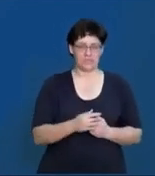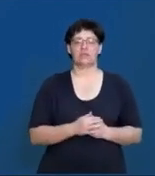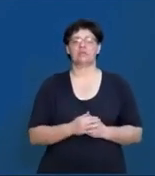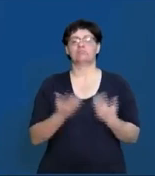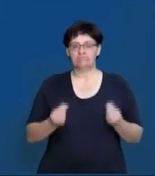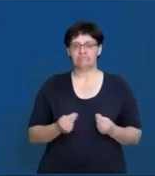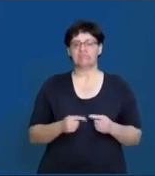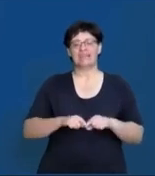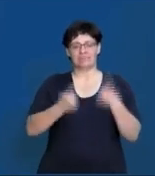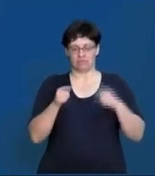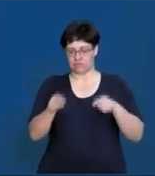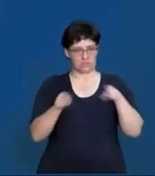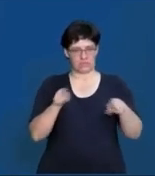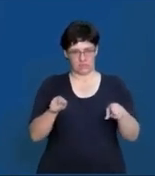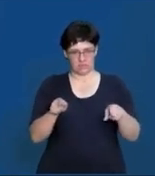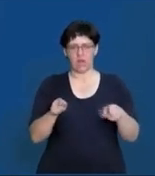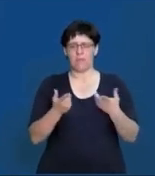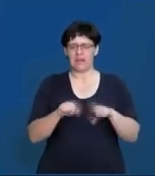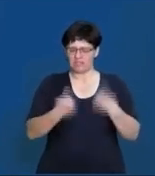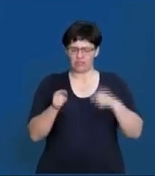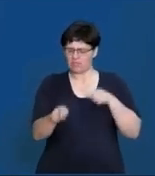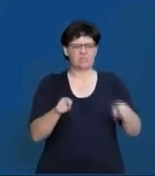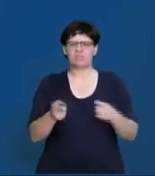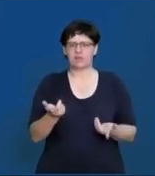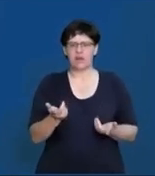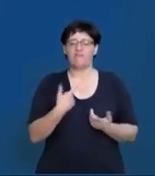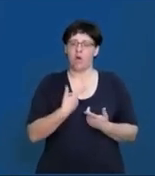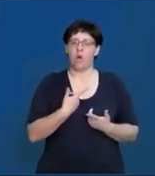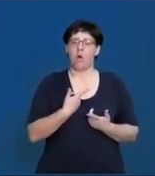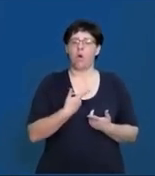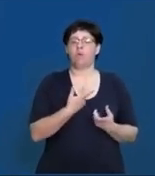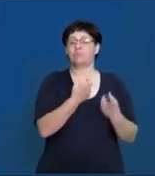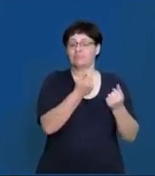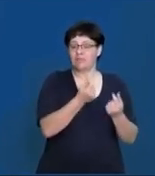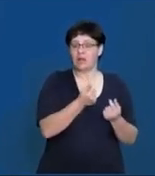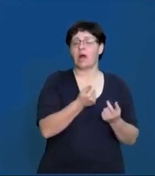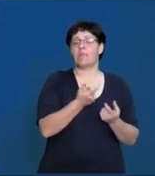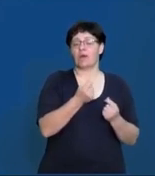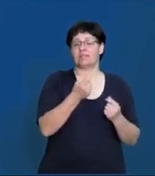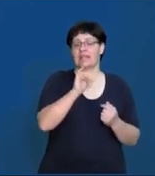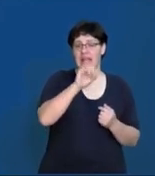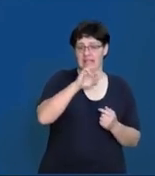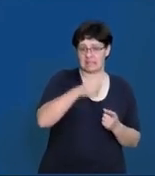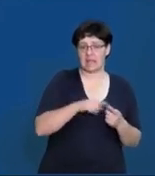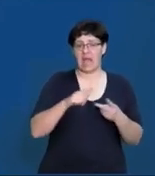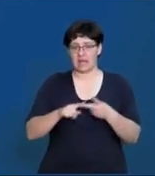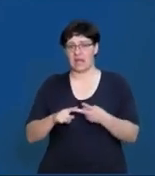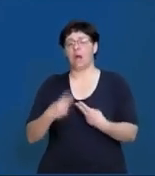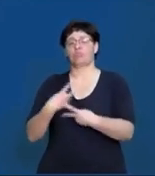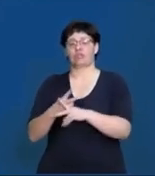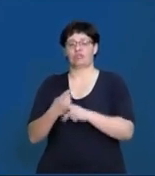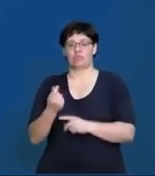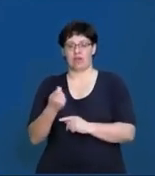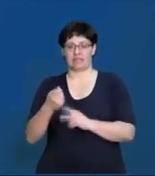The other type of questions you can expect here, it's your differentiate question. For example, differentiate between consumer price